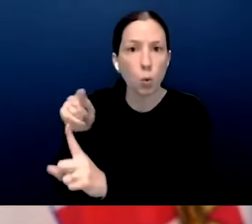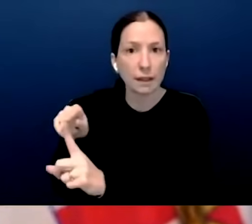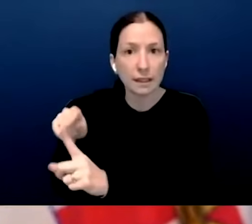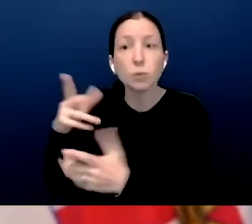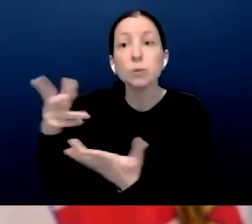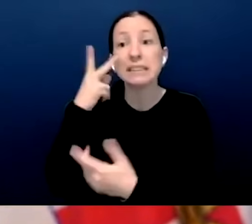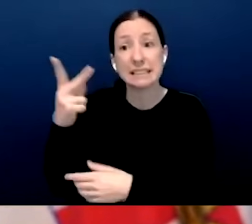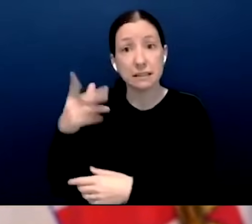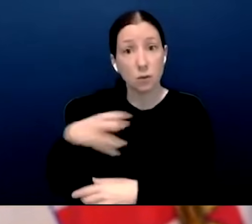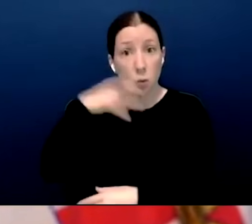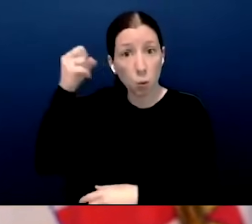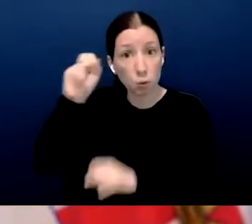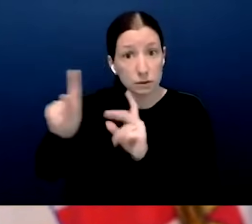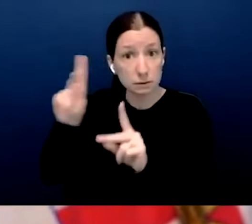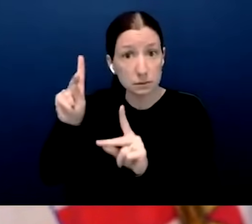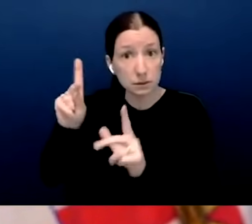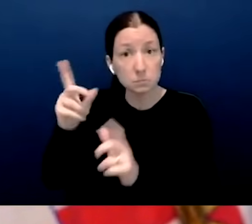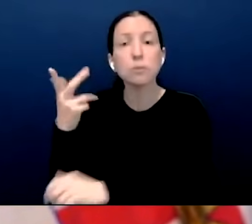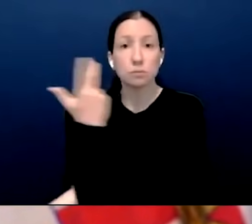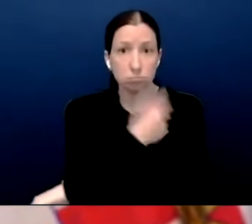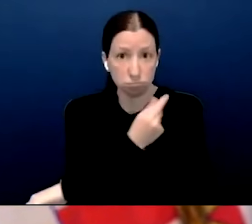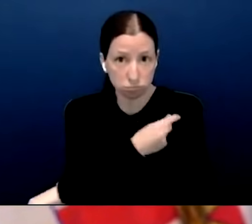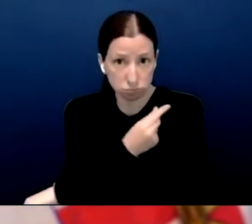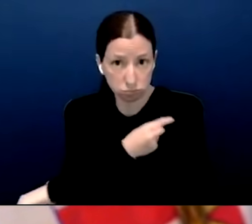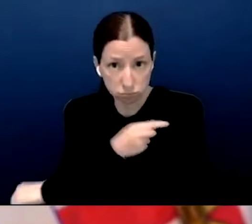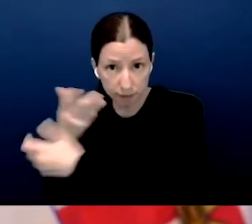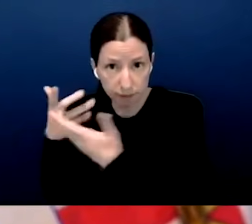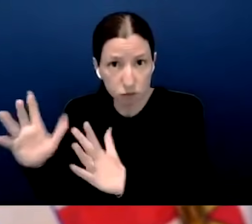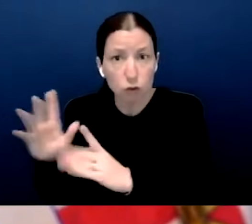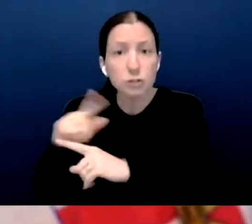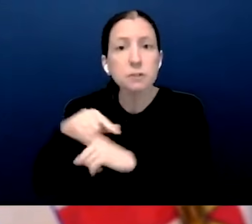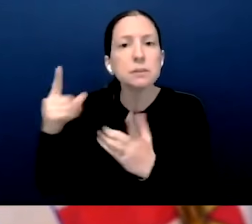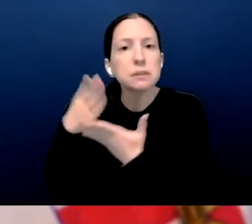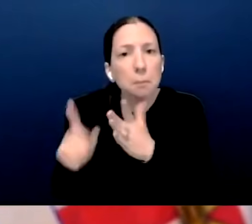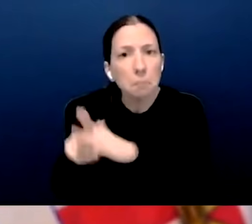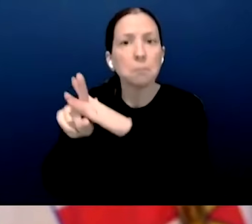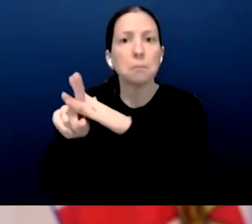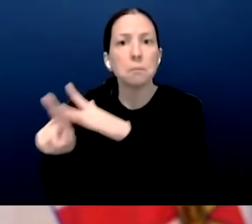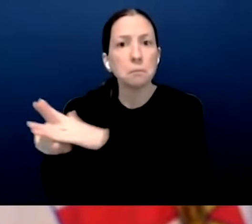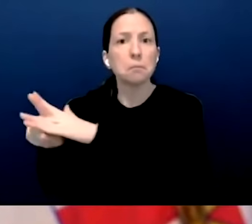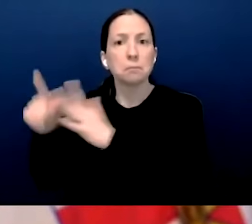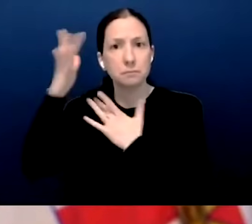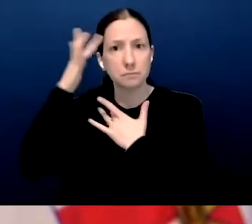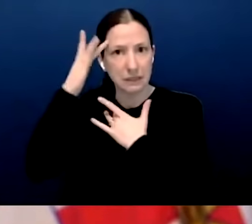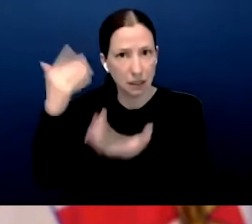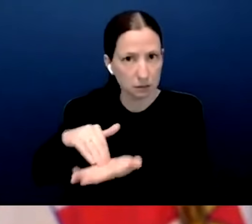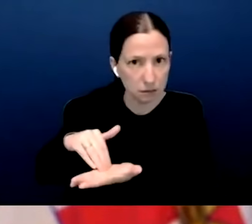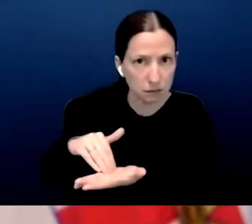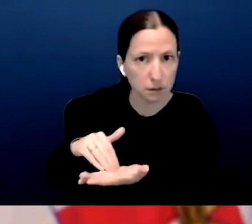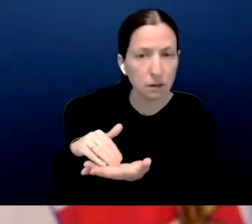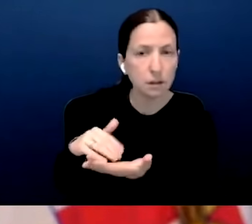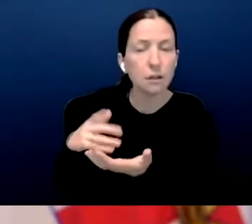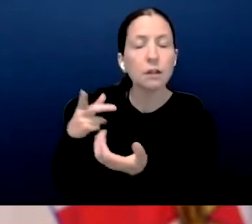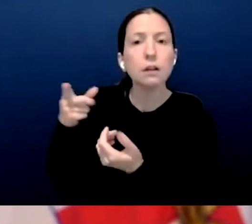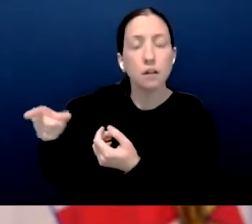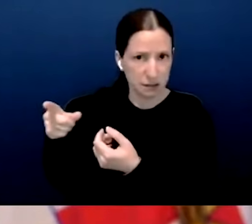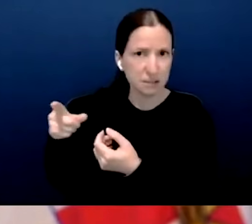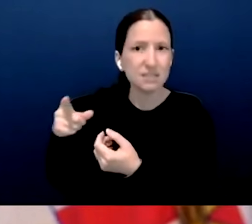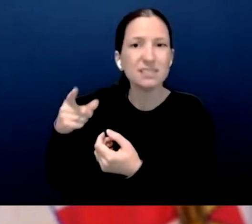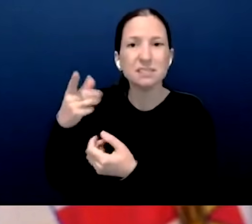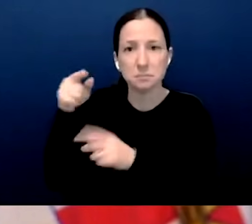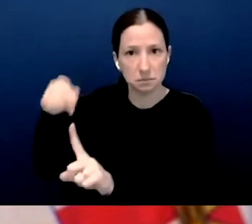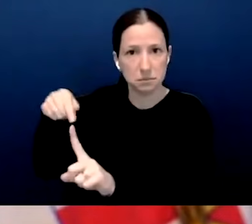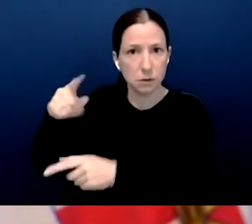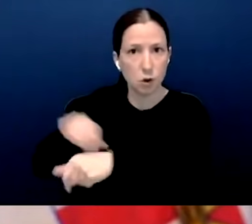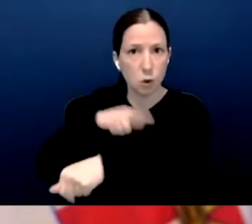people. We are seeing some breakthrough in older people, particularly in long-term care homes. So we know that it's not